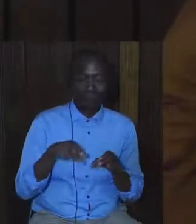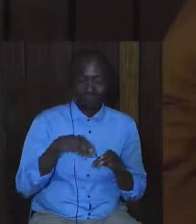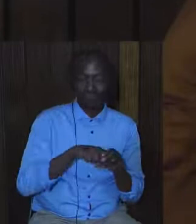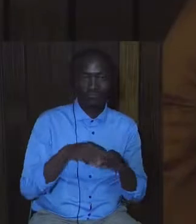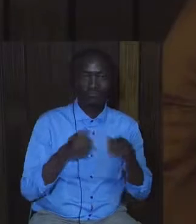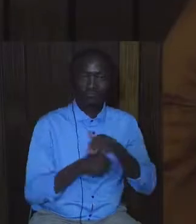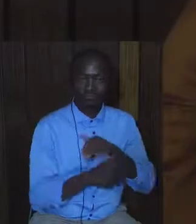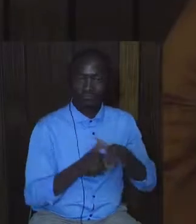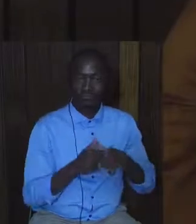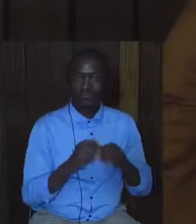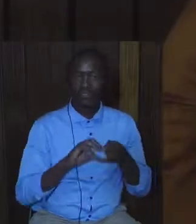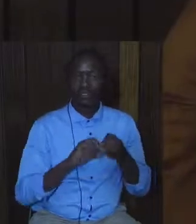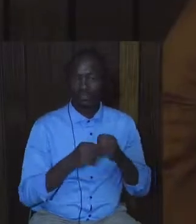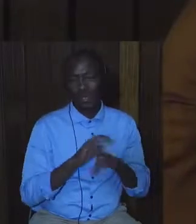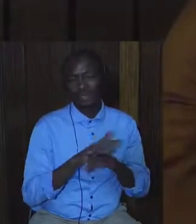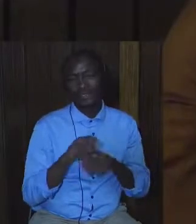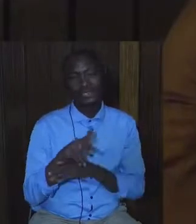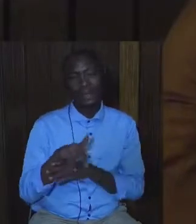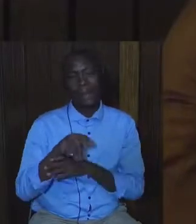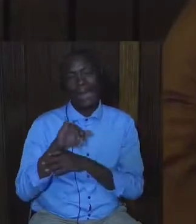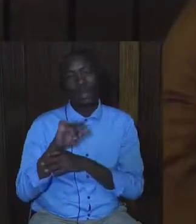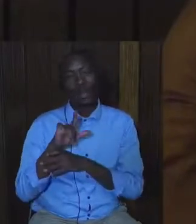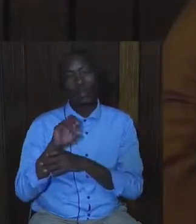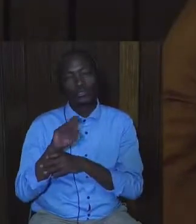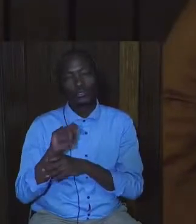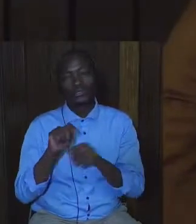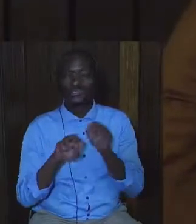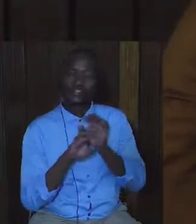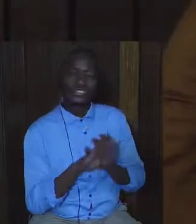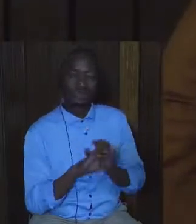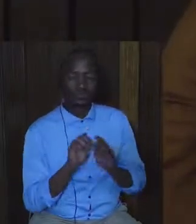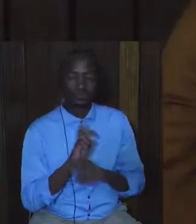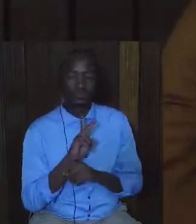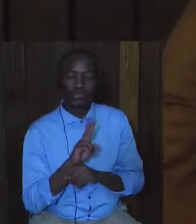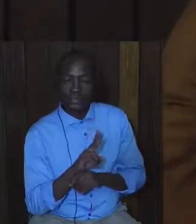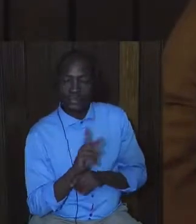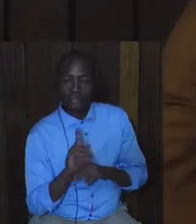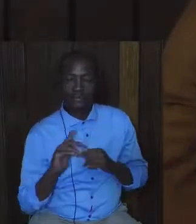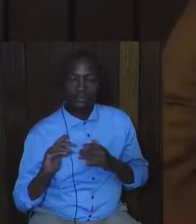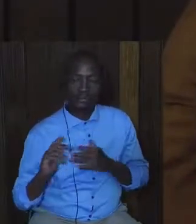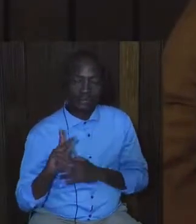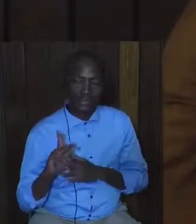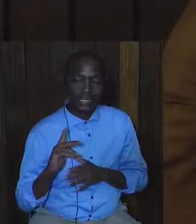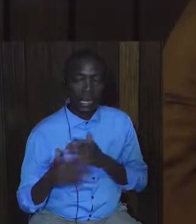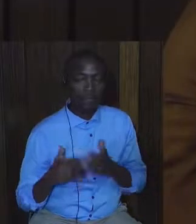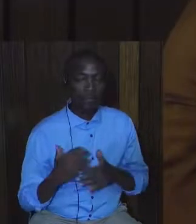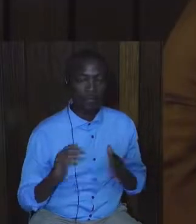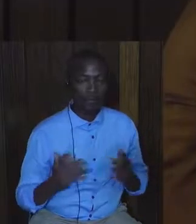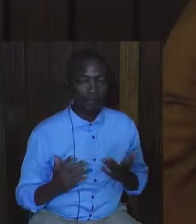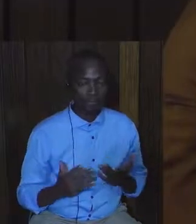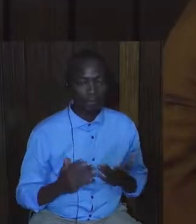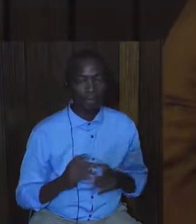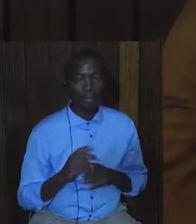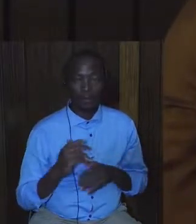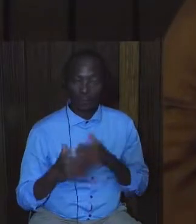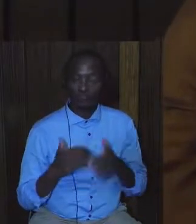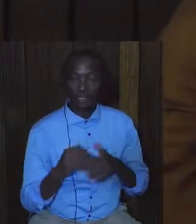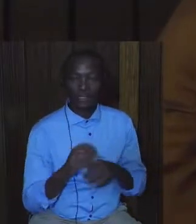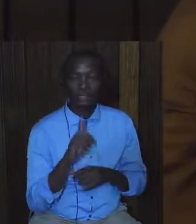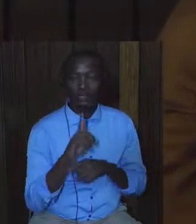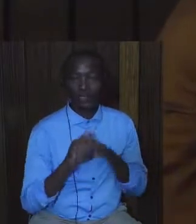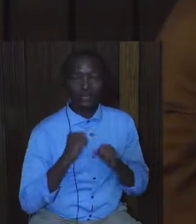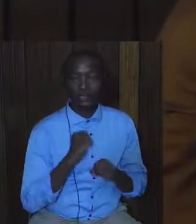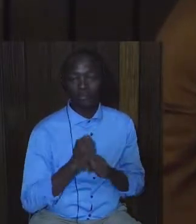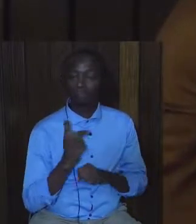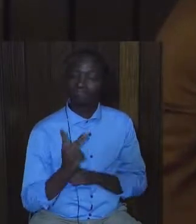We'll run it as a pilot. I think we shared with the committee when you visited us in Midrand that we will run this for a year and